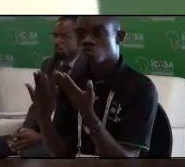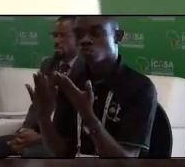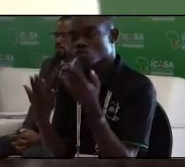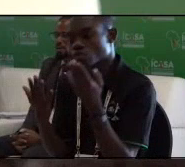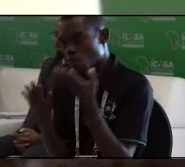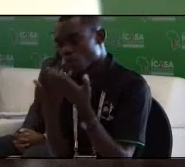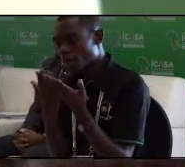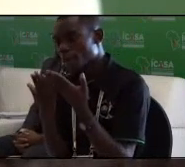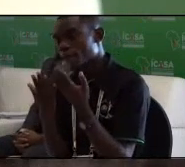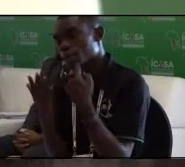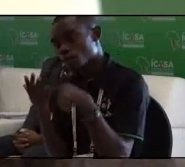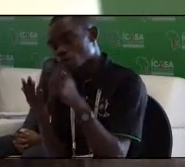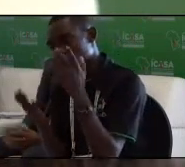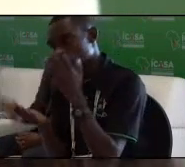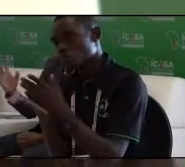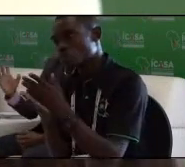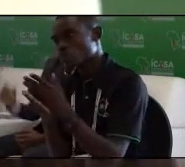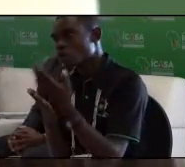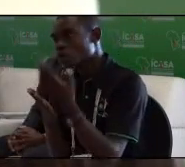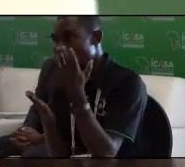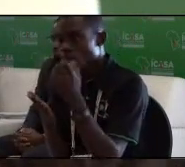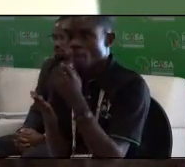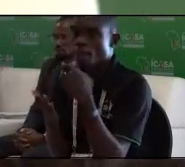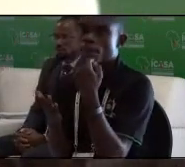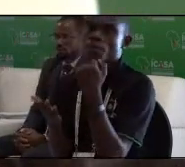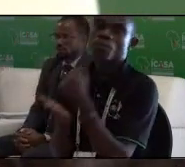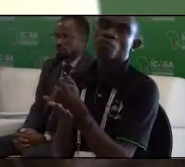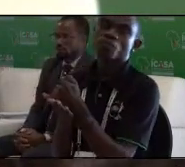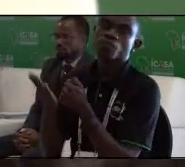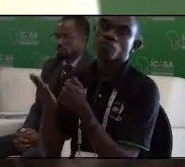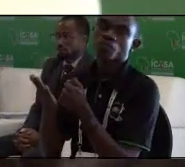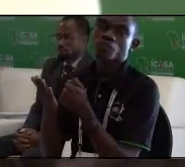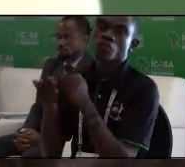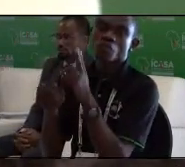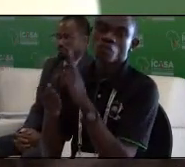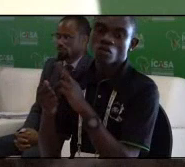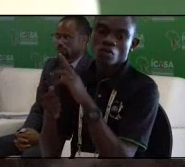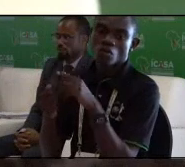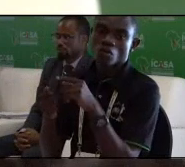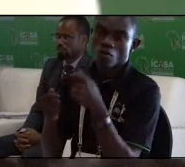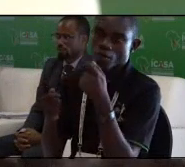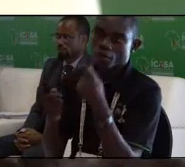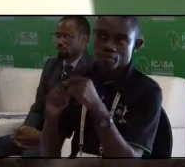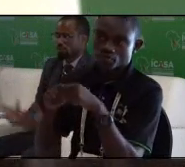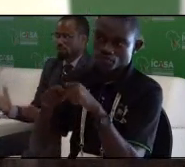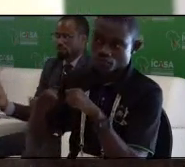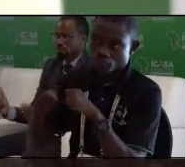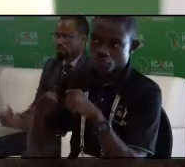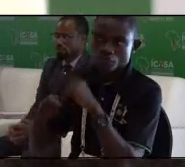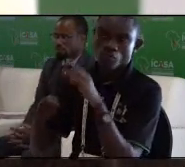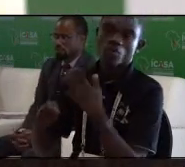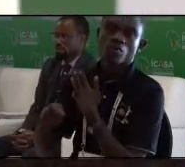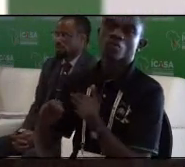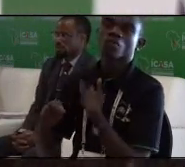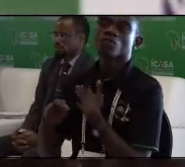realized there was a little hitch. We now started a kind of an incentivized system that utilize vouchers